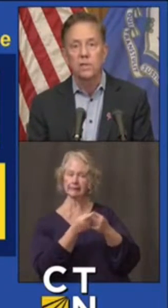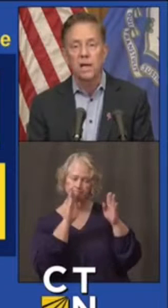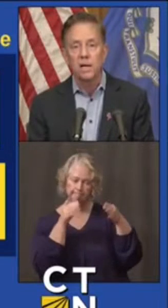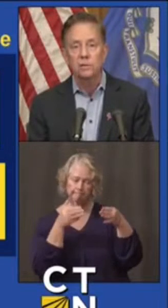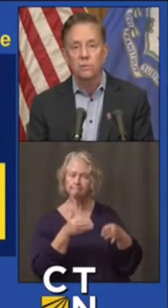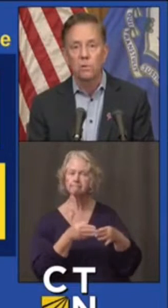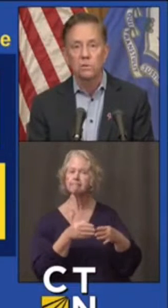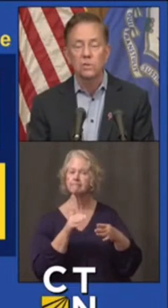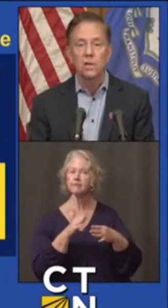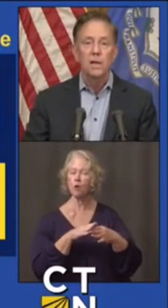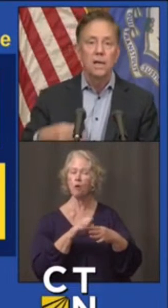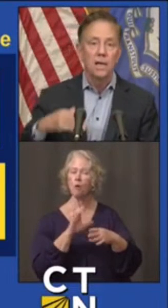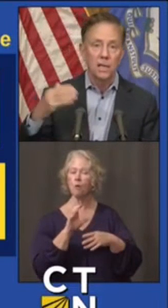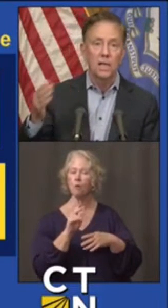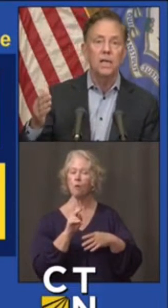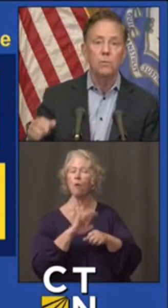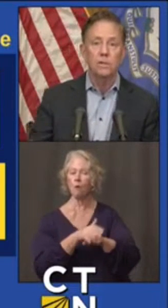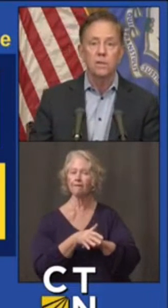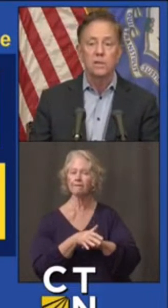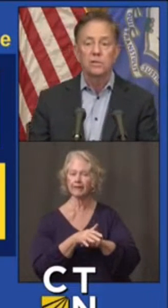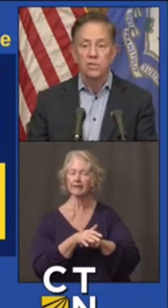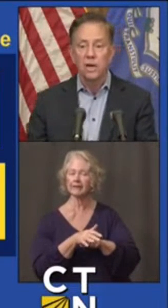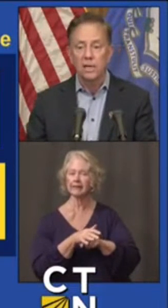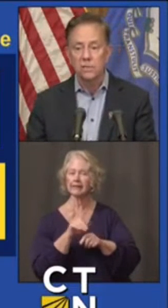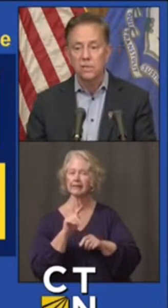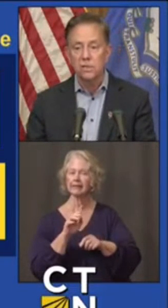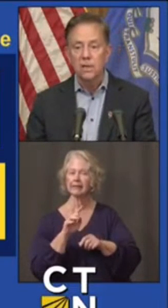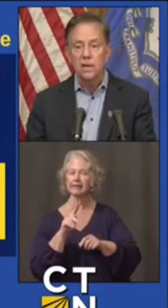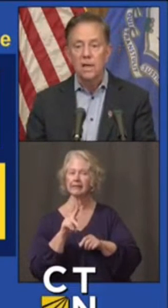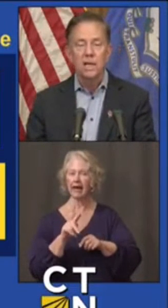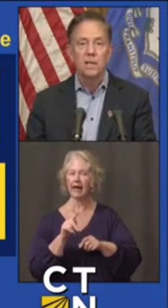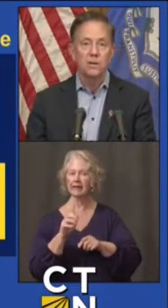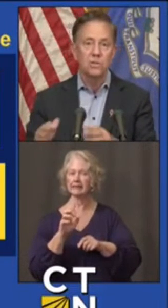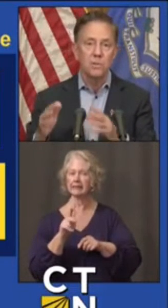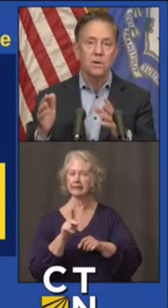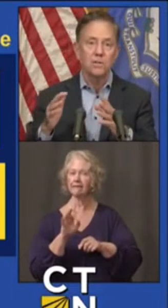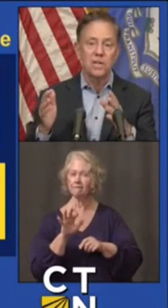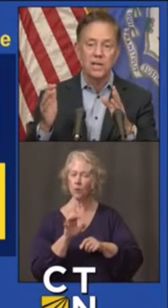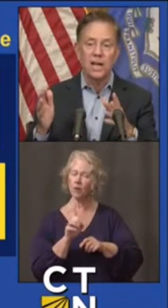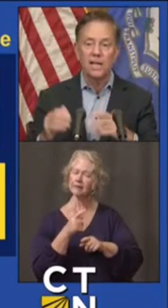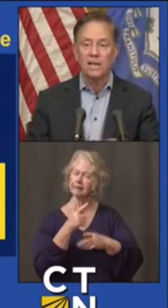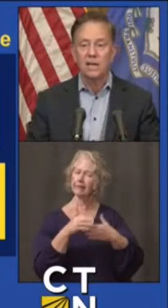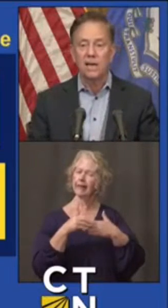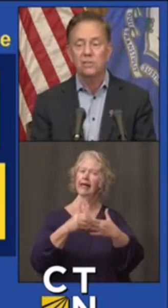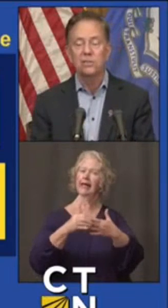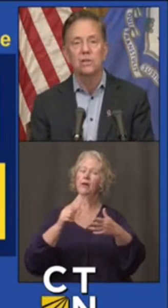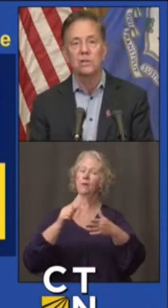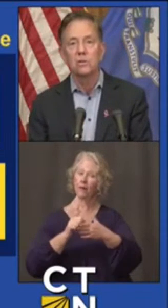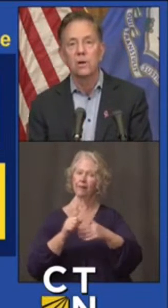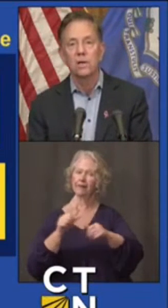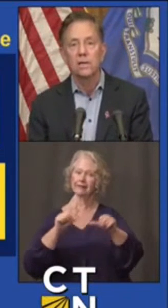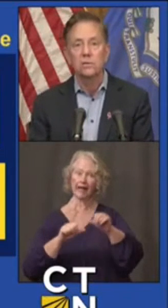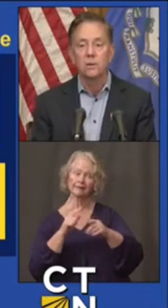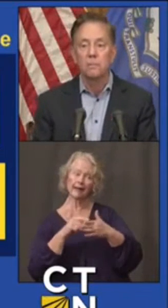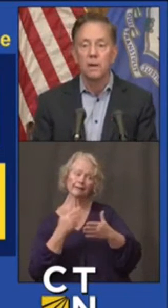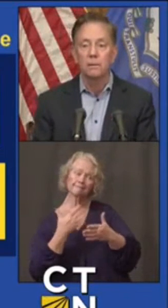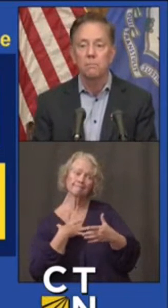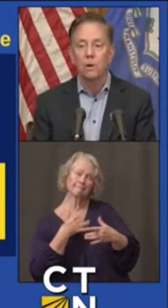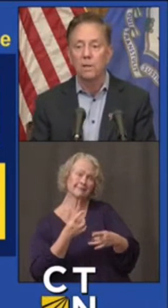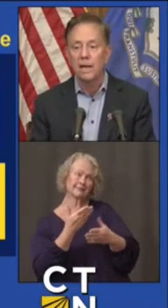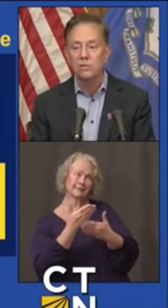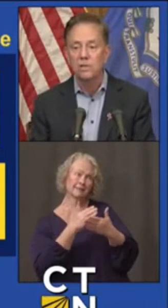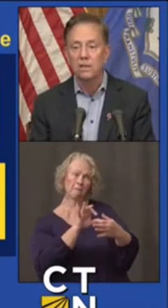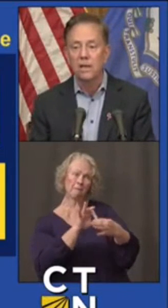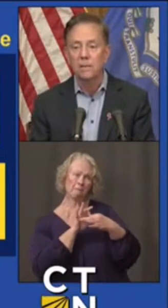COVID-19 Taskforce and leading with science. And there's some interesting Connecticut connections here, so I guess I